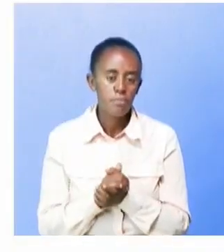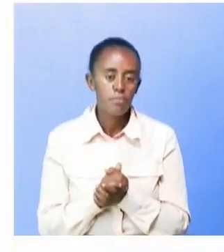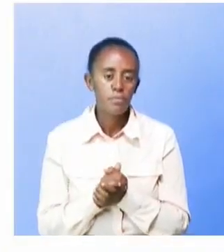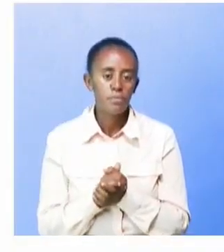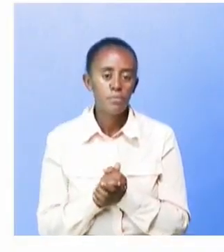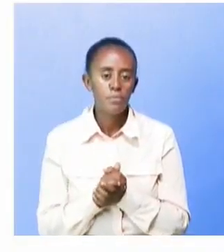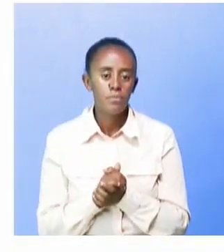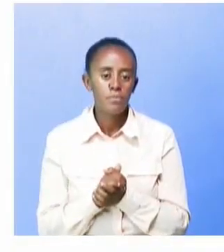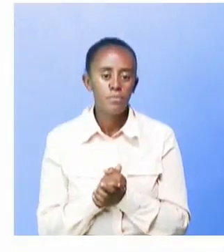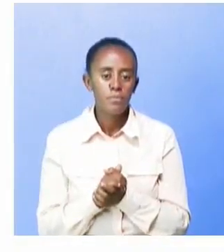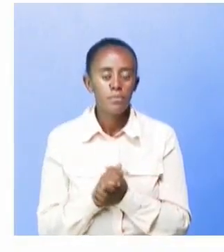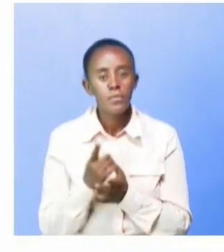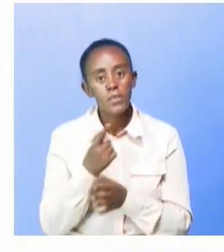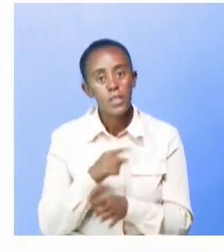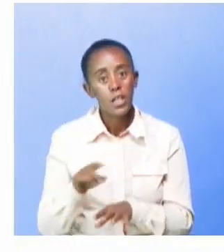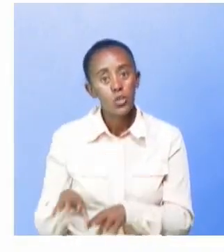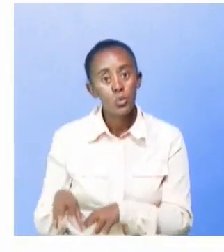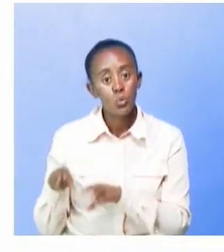student